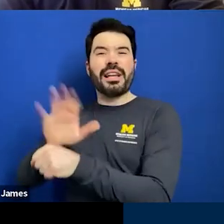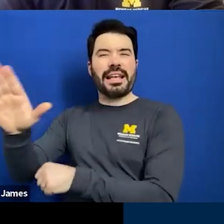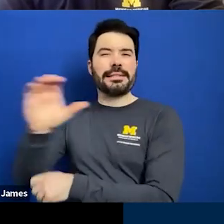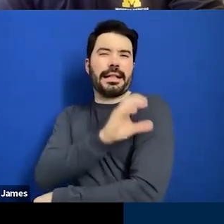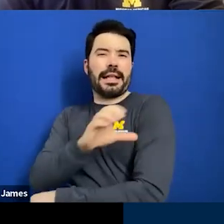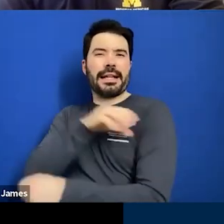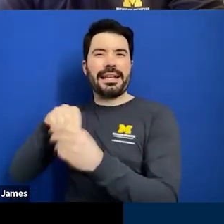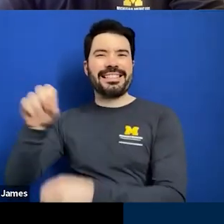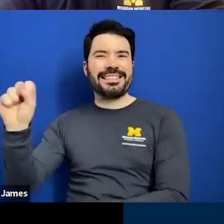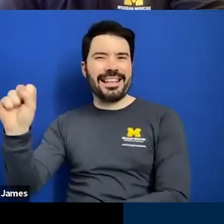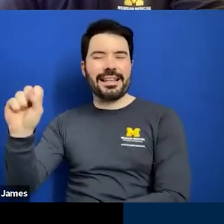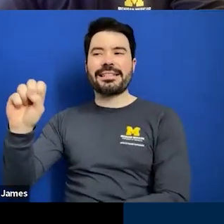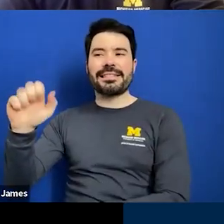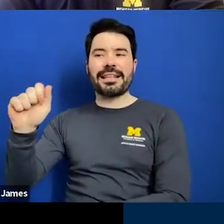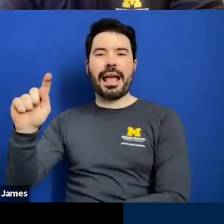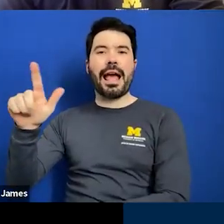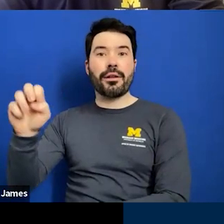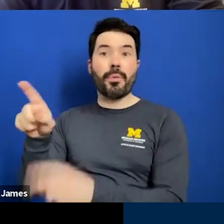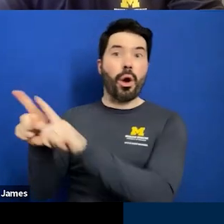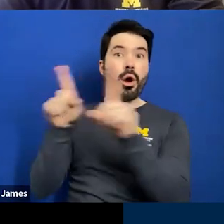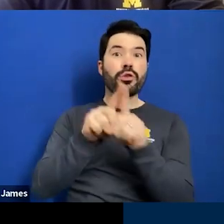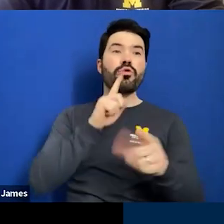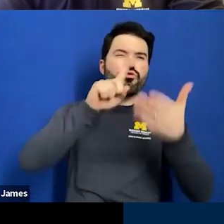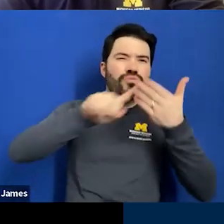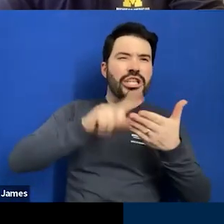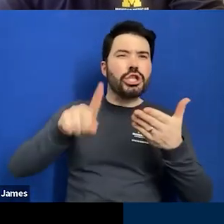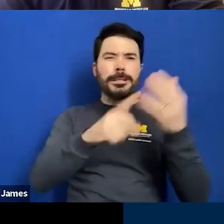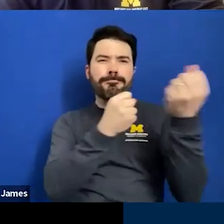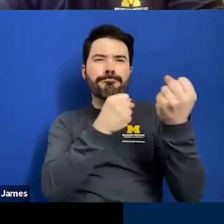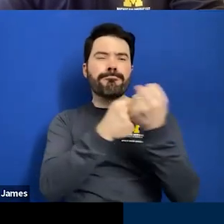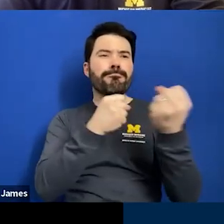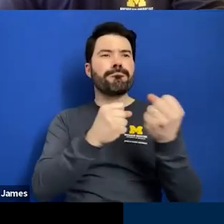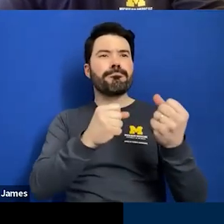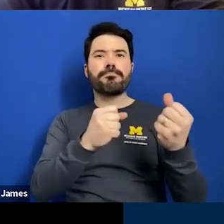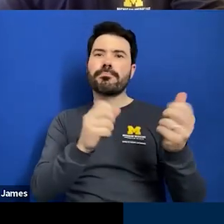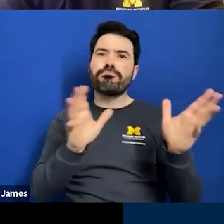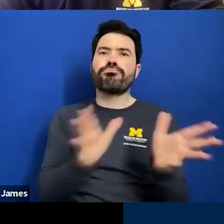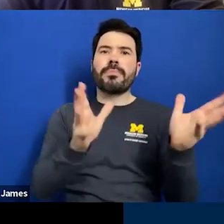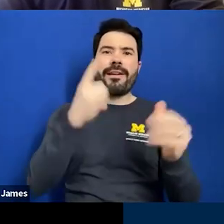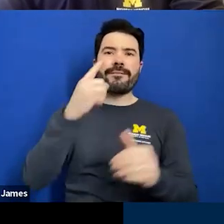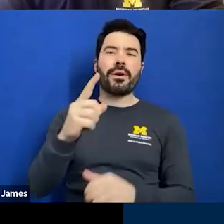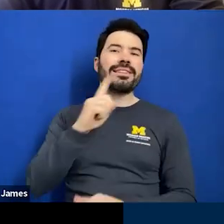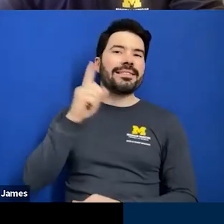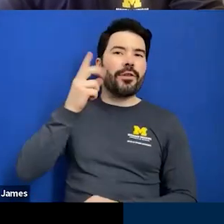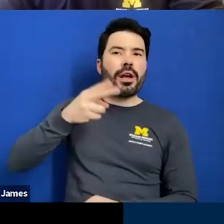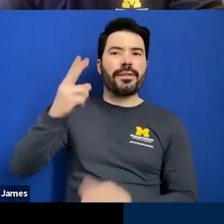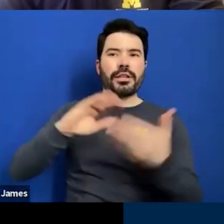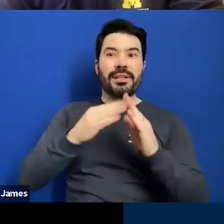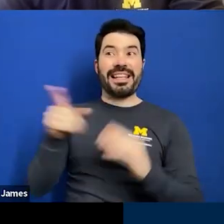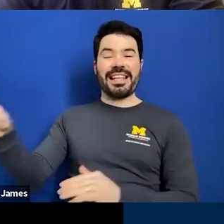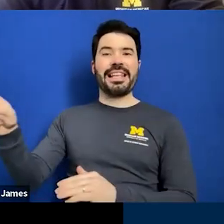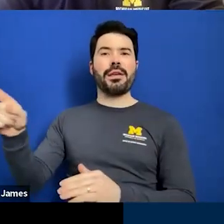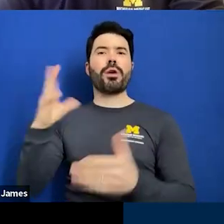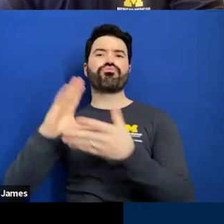team perform innovative research and advocacy for the hard of hearing community. He's going to share some really unique perspectives on hearing